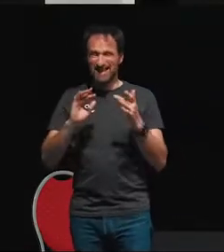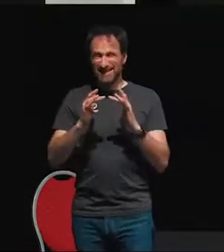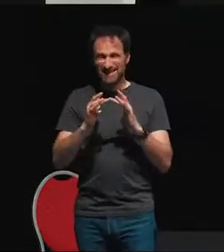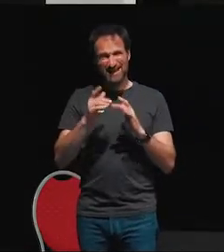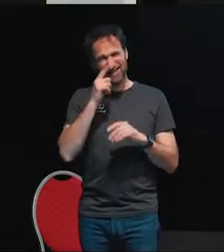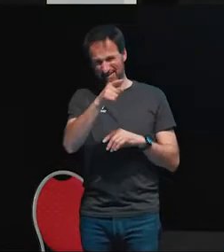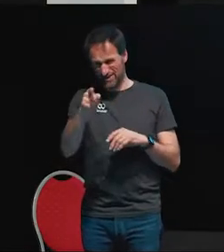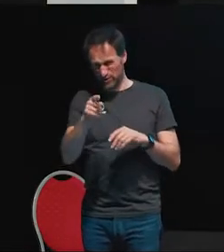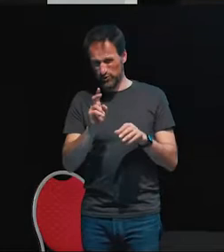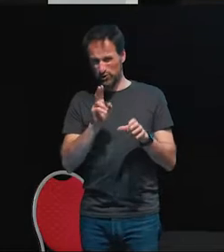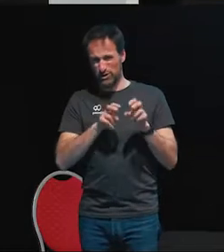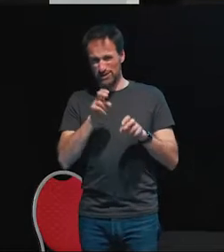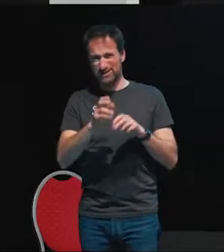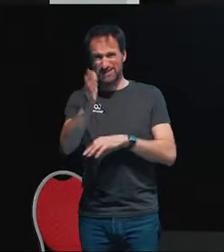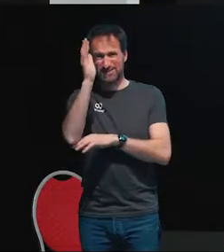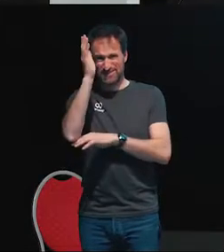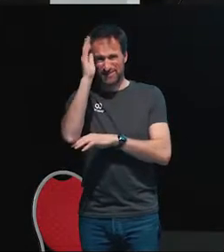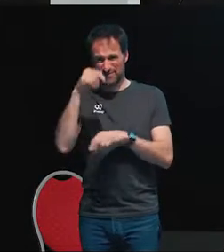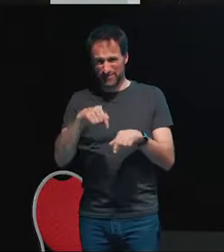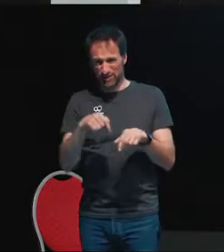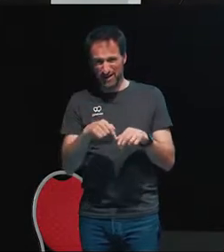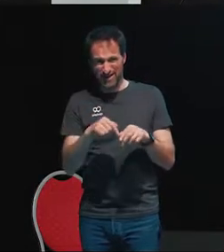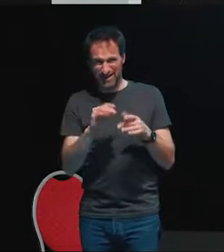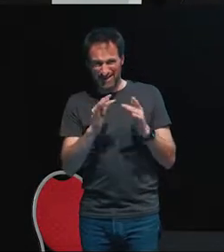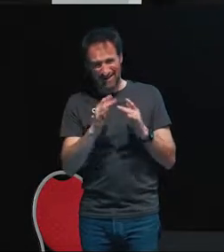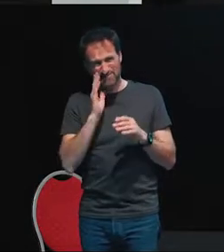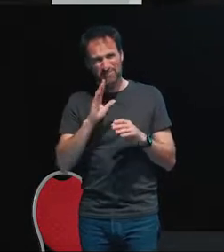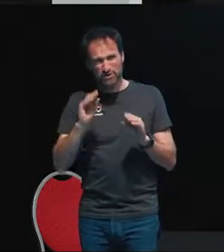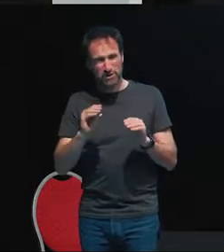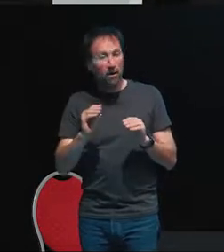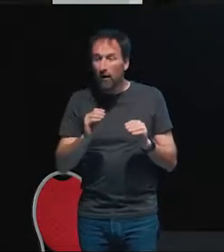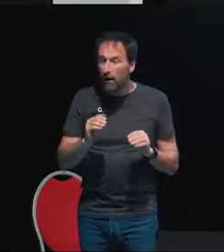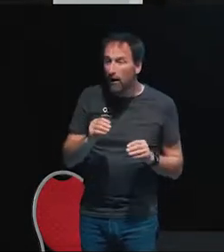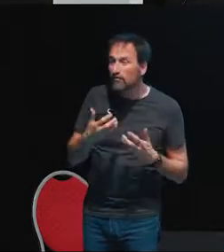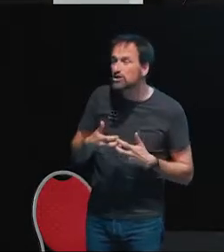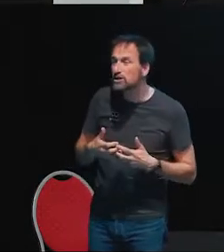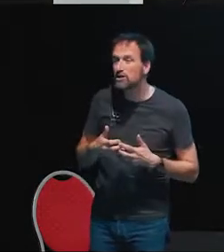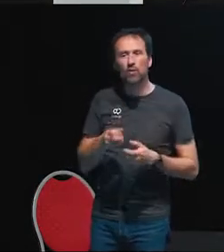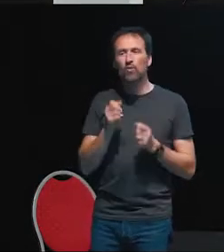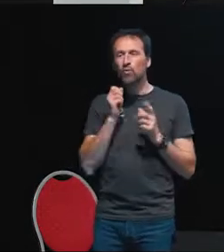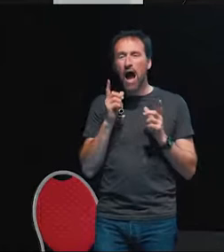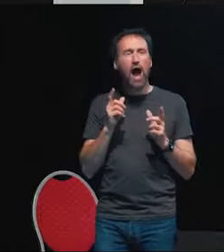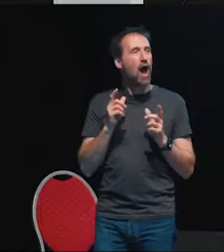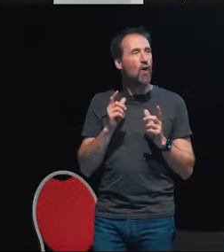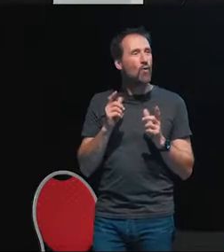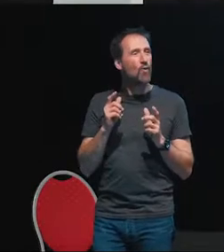internet mic please stop that oh it worked that was surprising okay